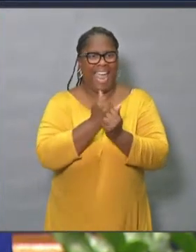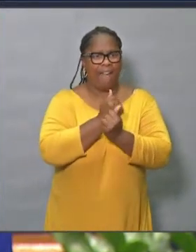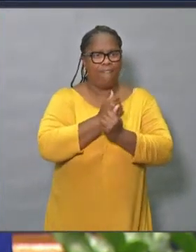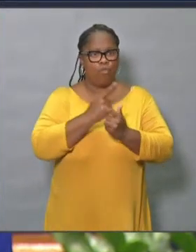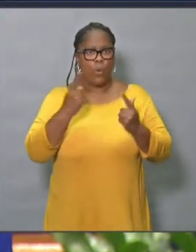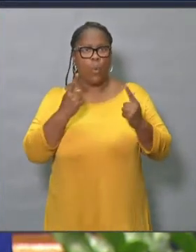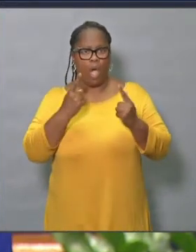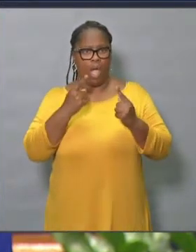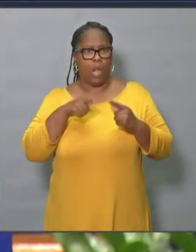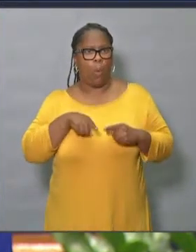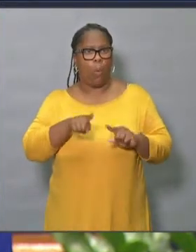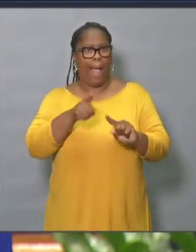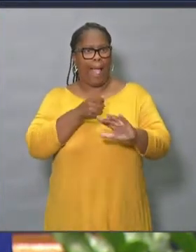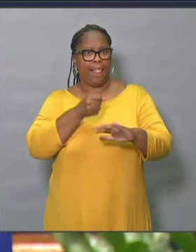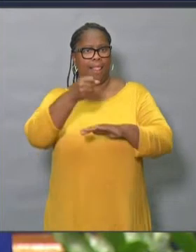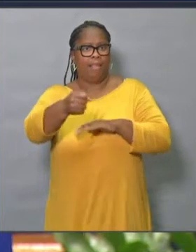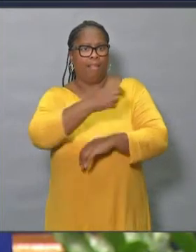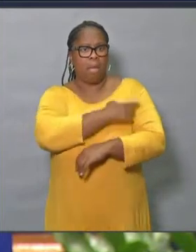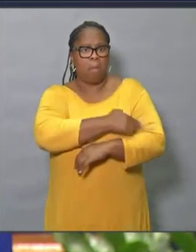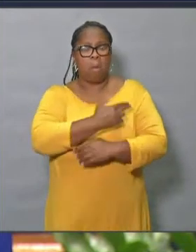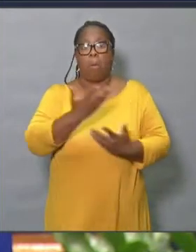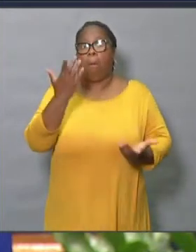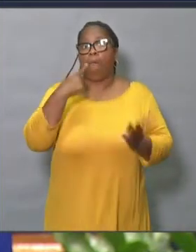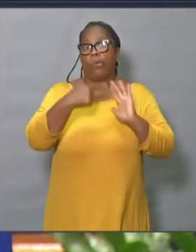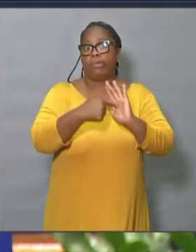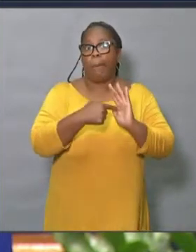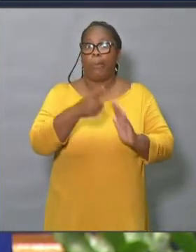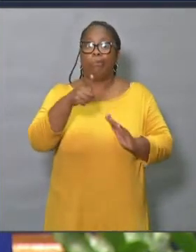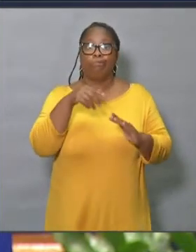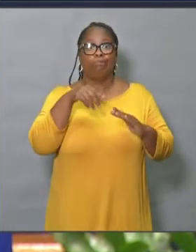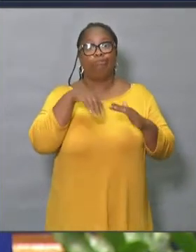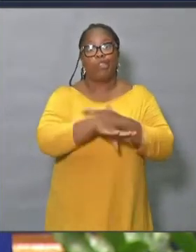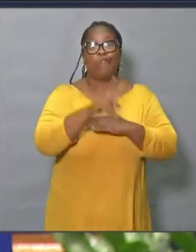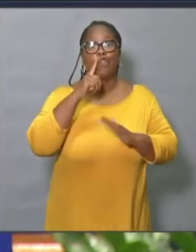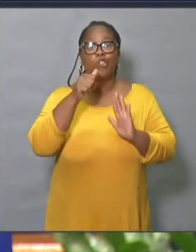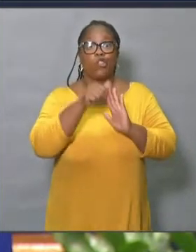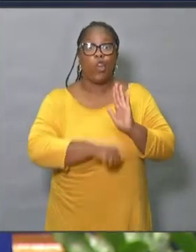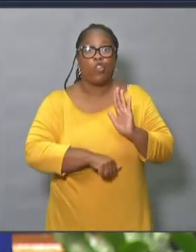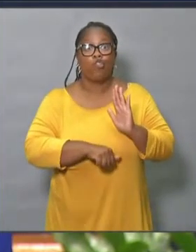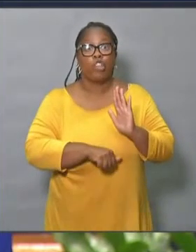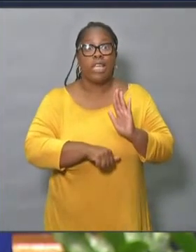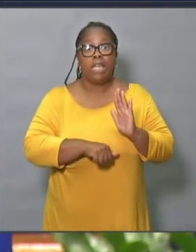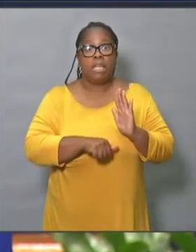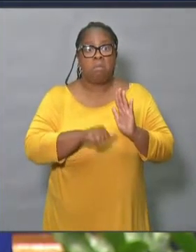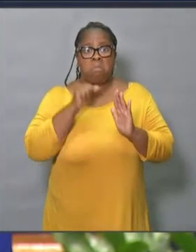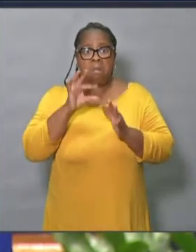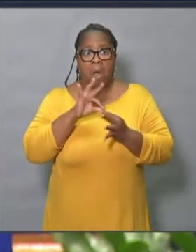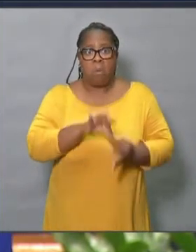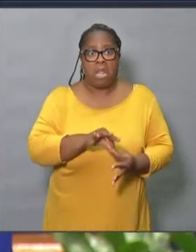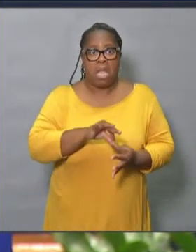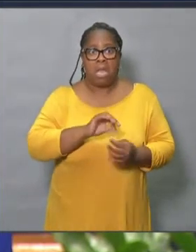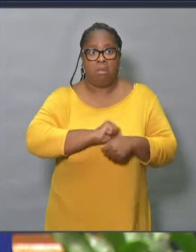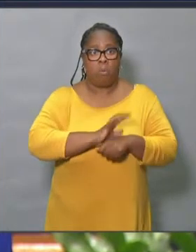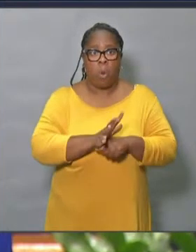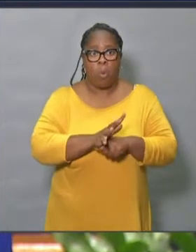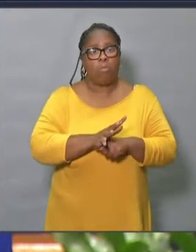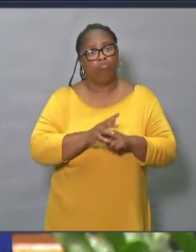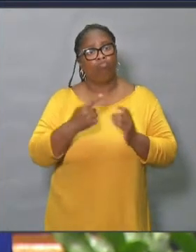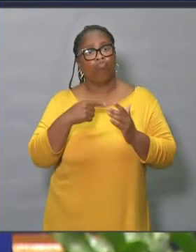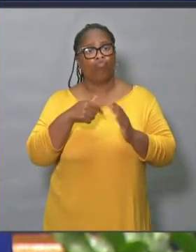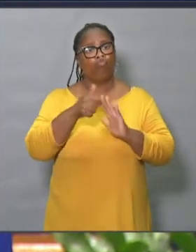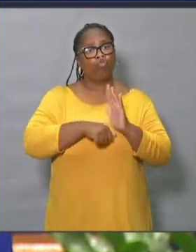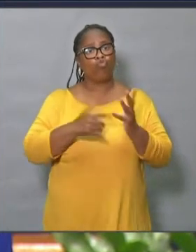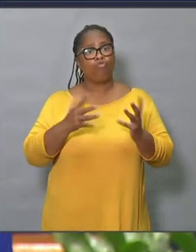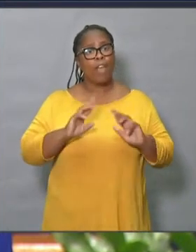the hospital, even if it's for like a gallbladder surgery, they're getting tested for COVID-19. And because we know there's